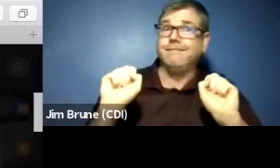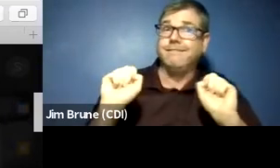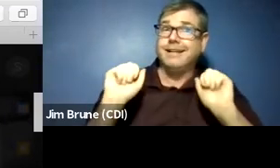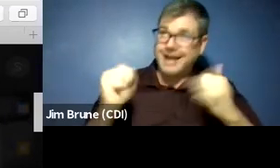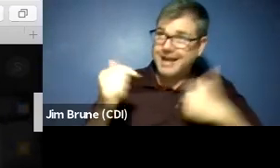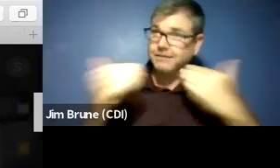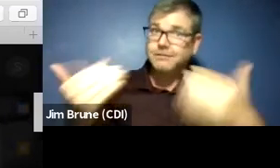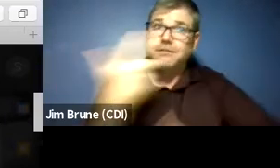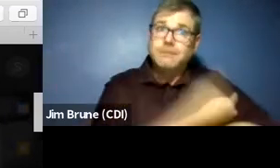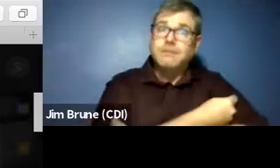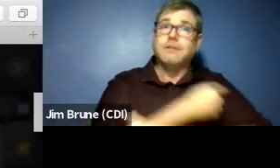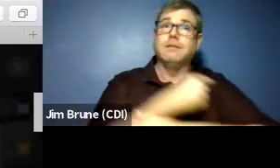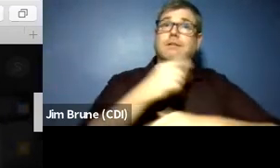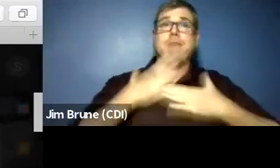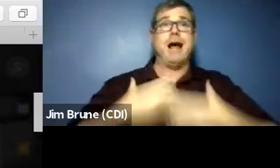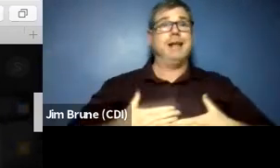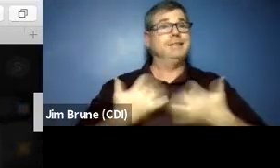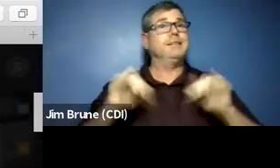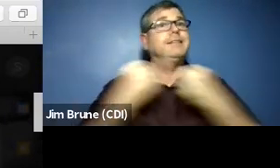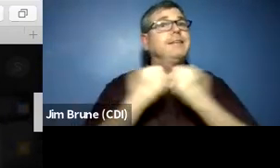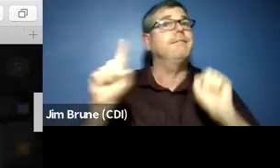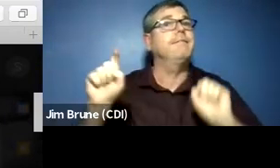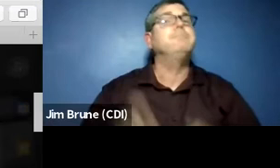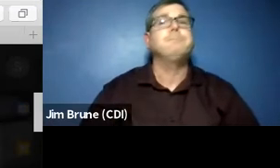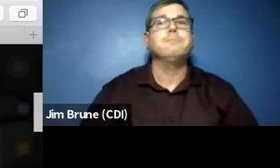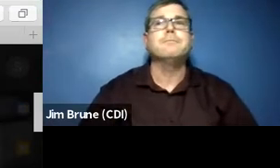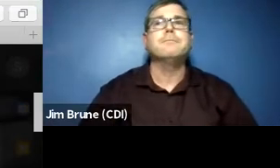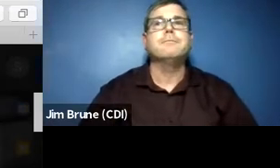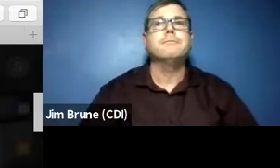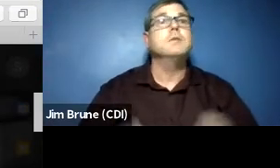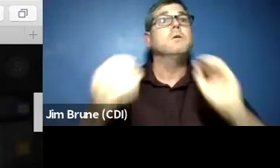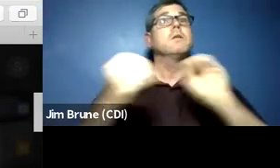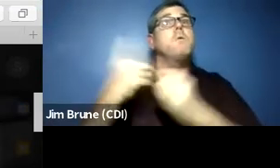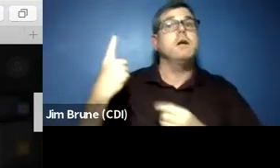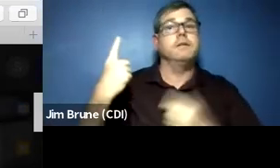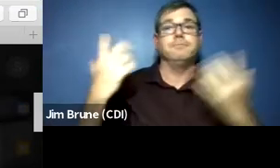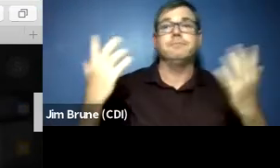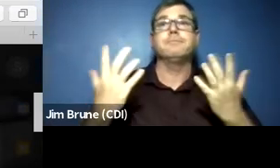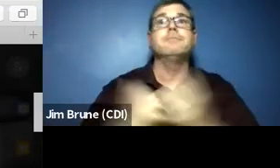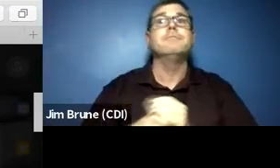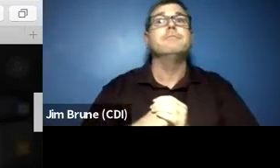So number one, the work was expedited and prioritized at all